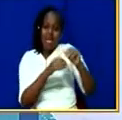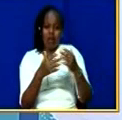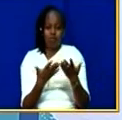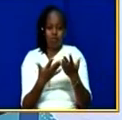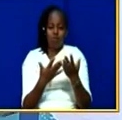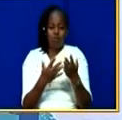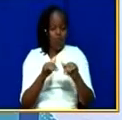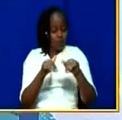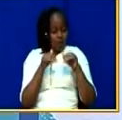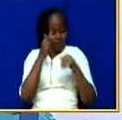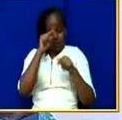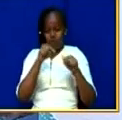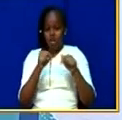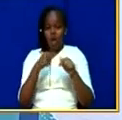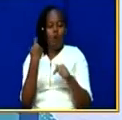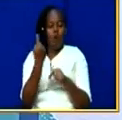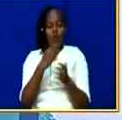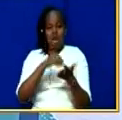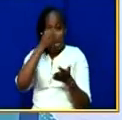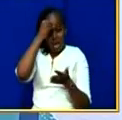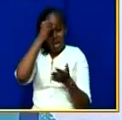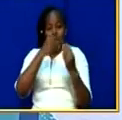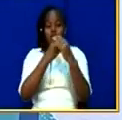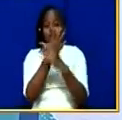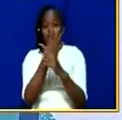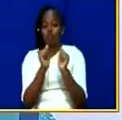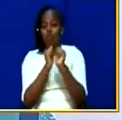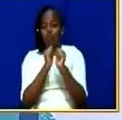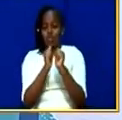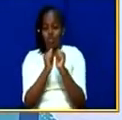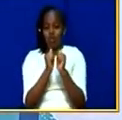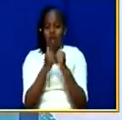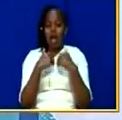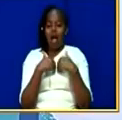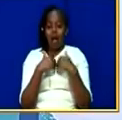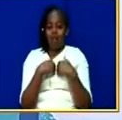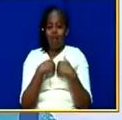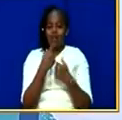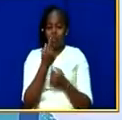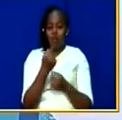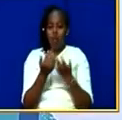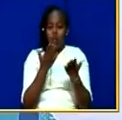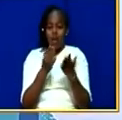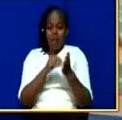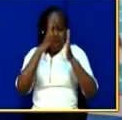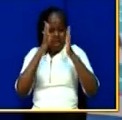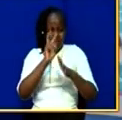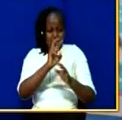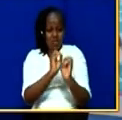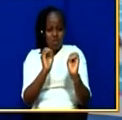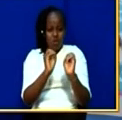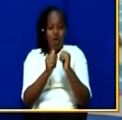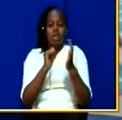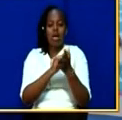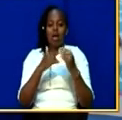see about that. For today, we're Okay. just going to learn these crops that very few learners yes. get to see them. Okay, that's fine. And I